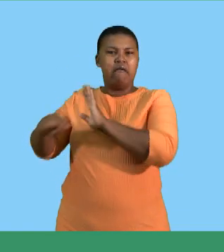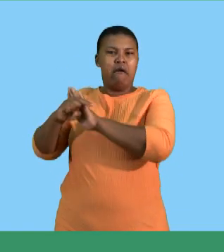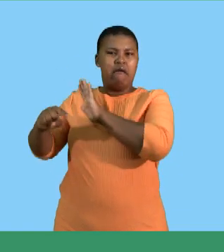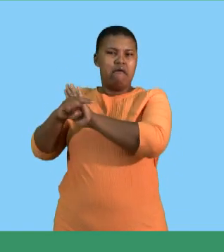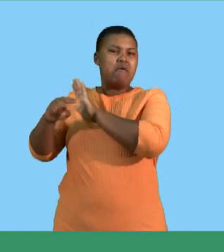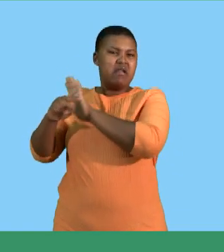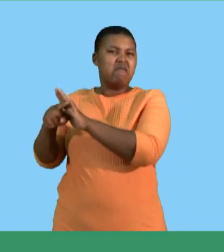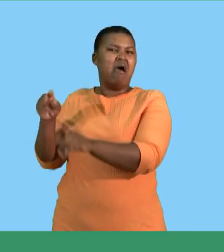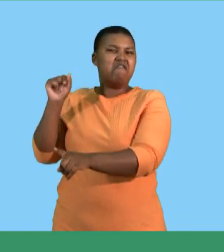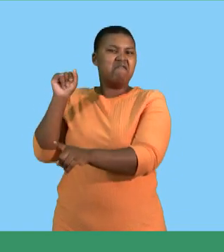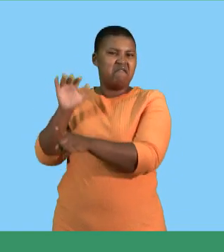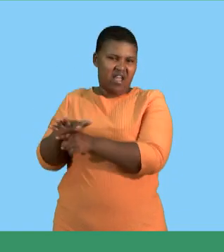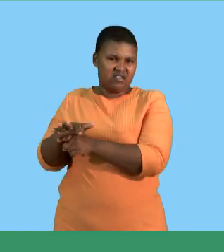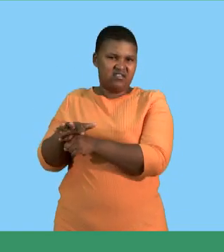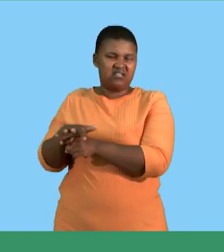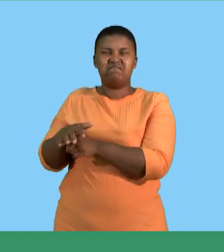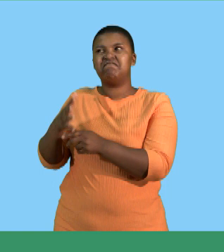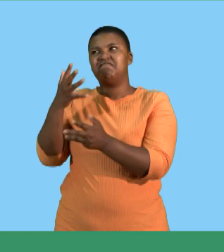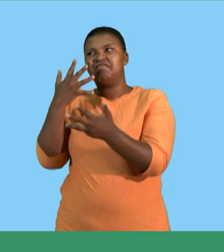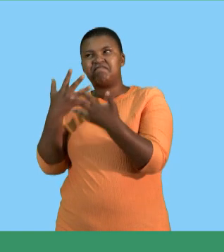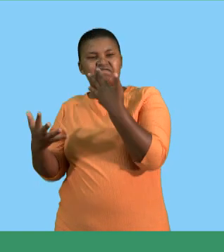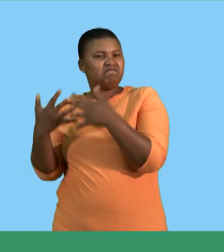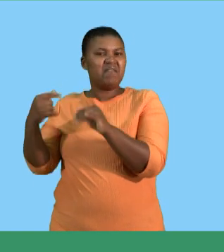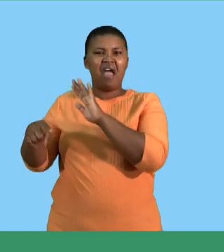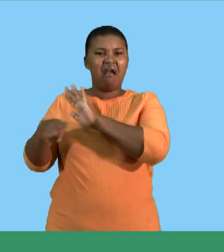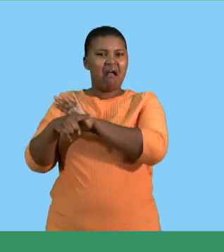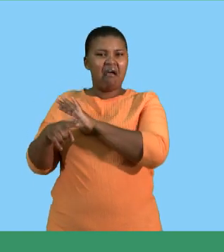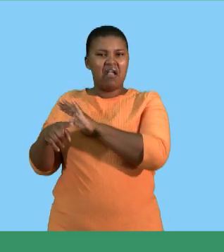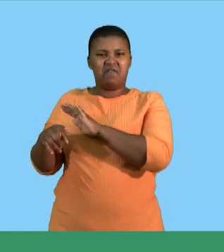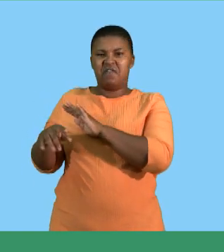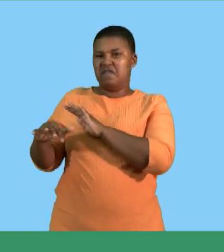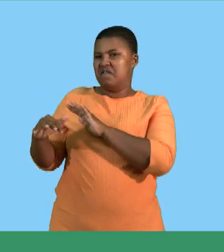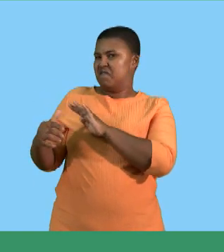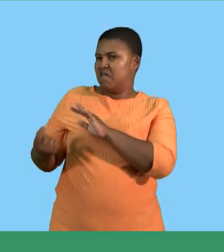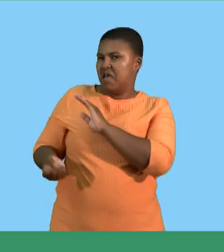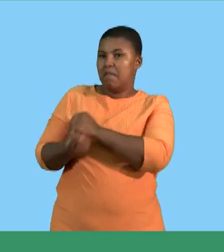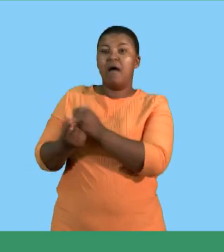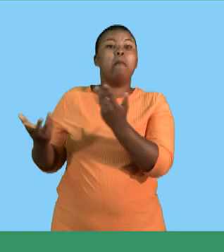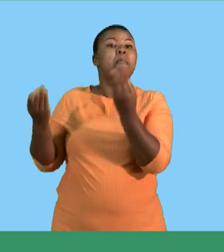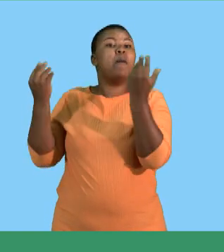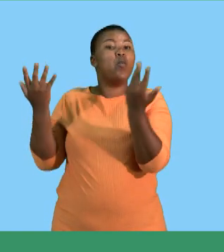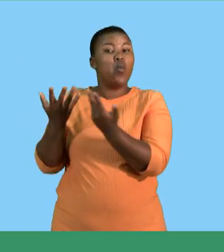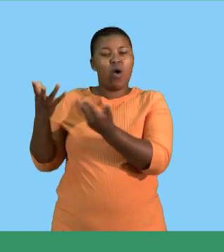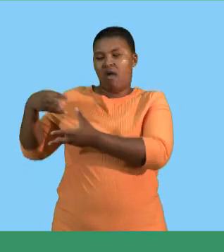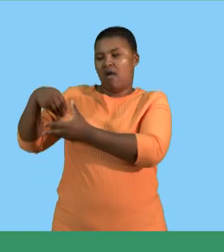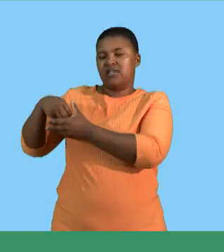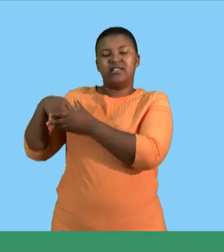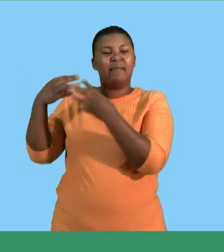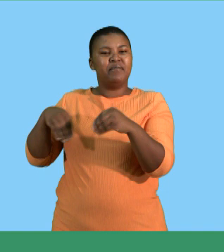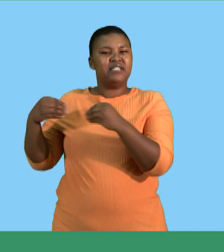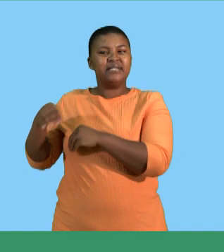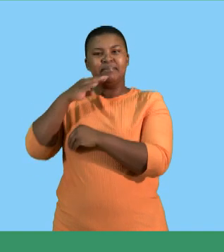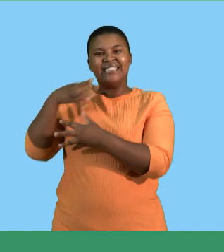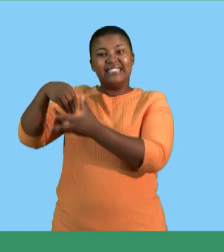effect on the achievement of our goals. So it's any negative aspect obviously found in the